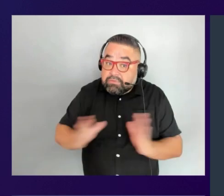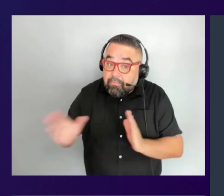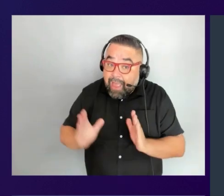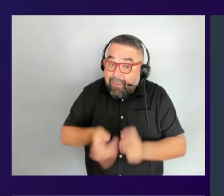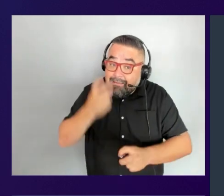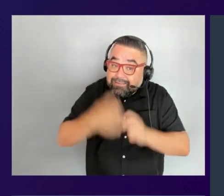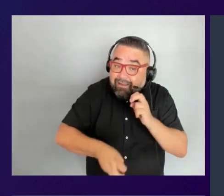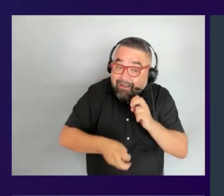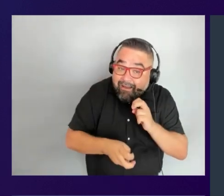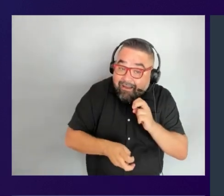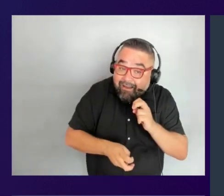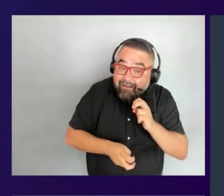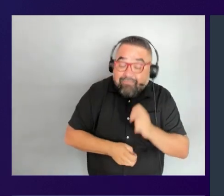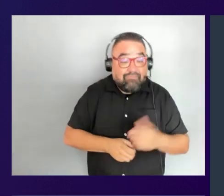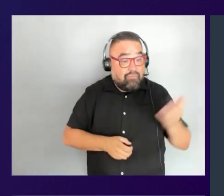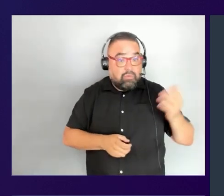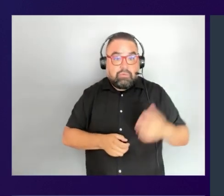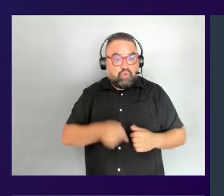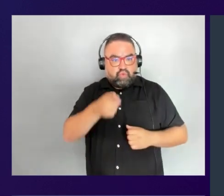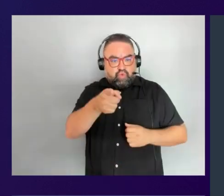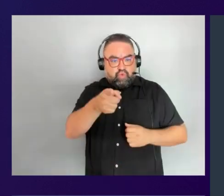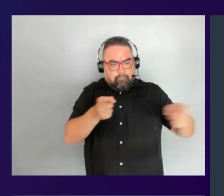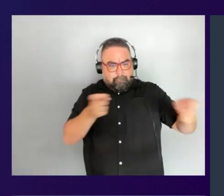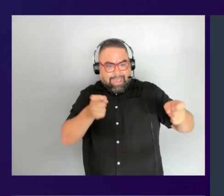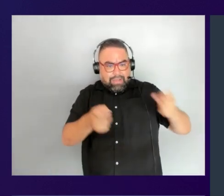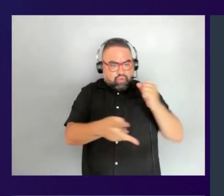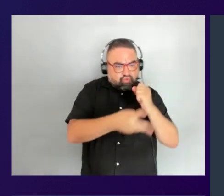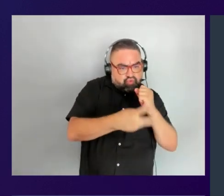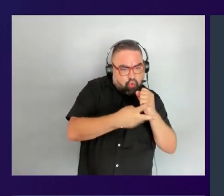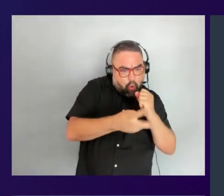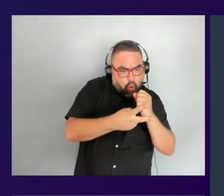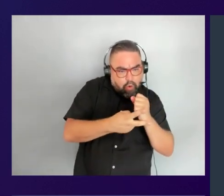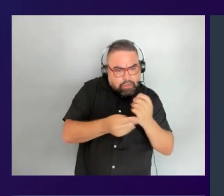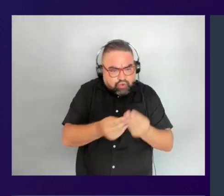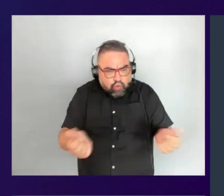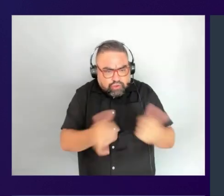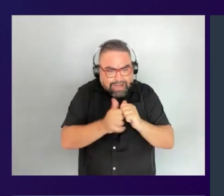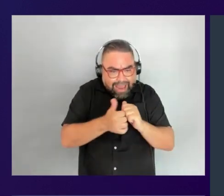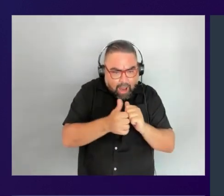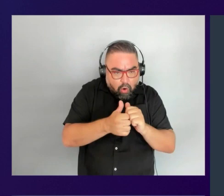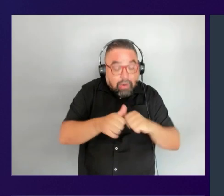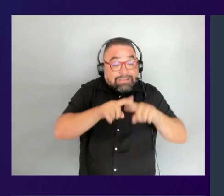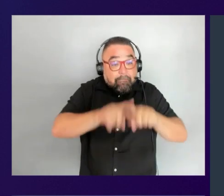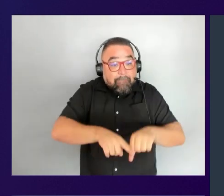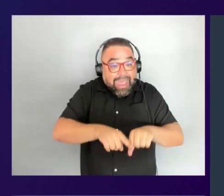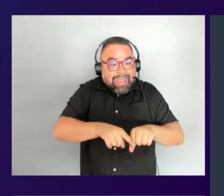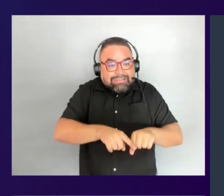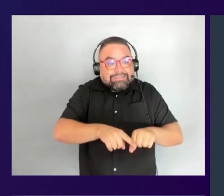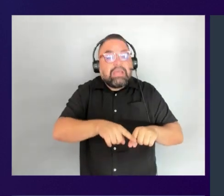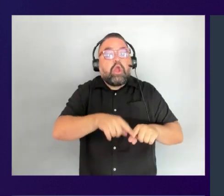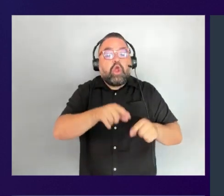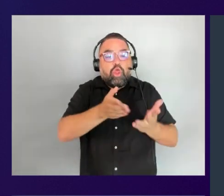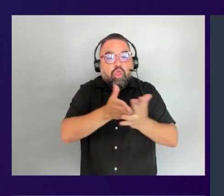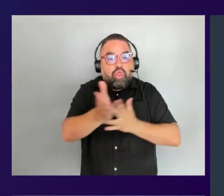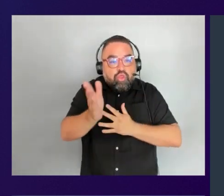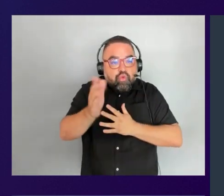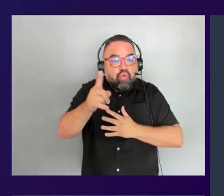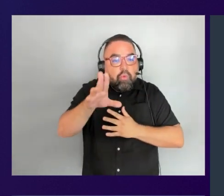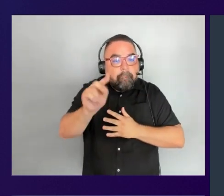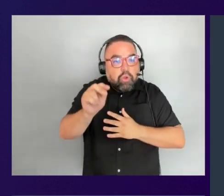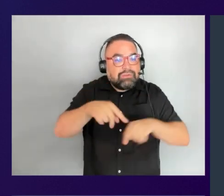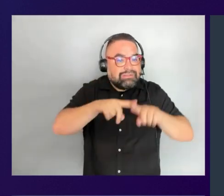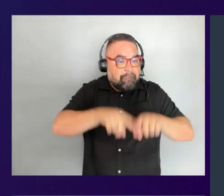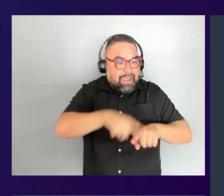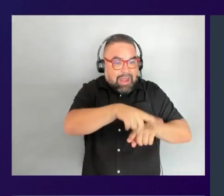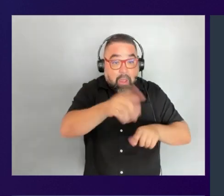If you're actively managing your storage solution, you typically provision the required amount of throughput that your application may need. However, as you can see